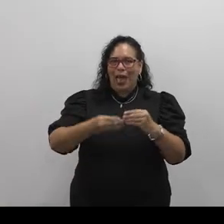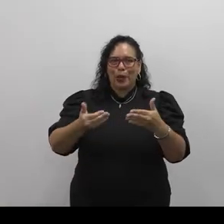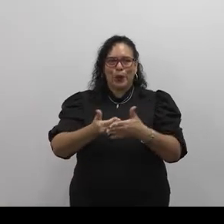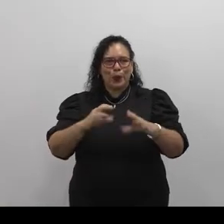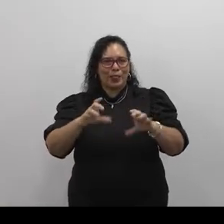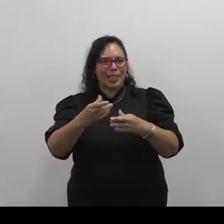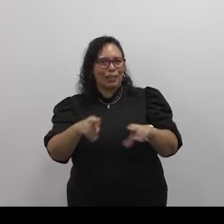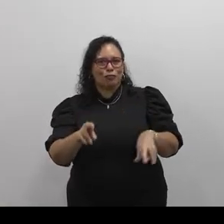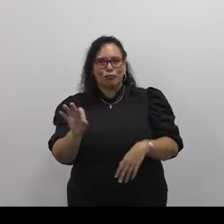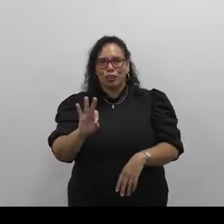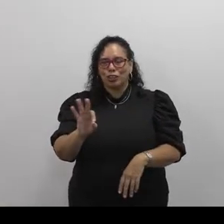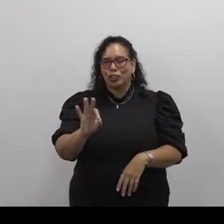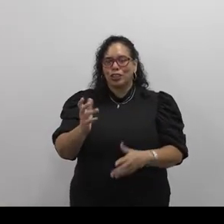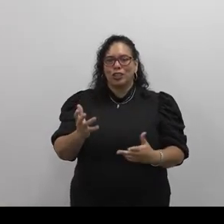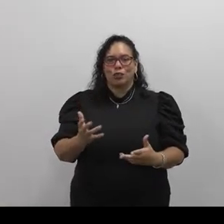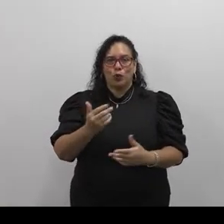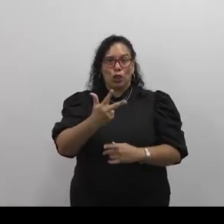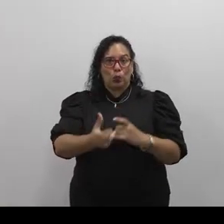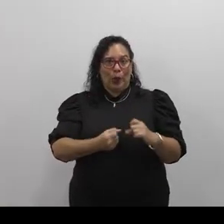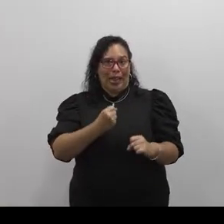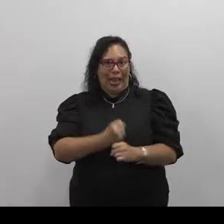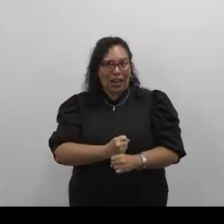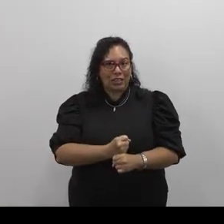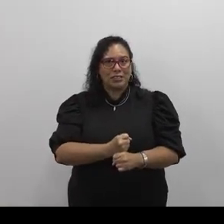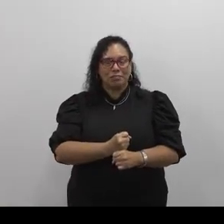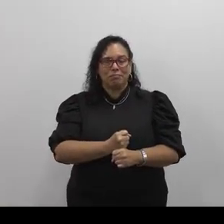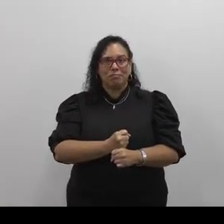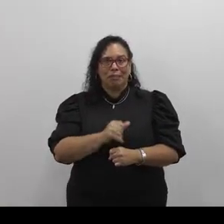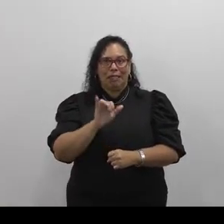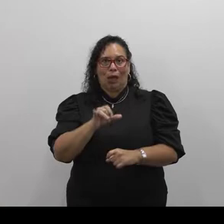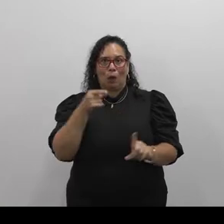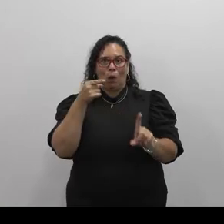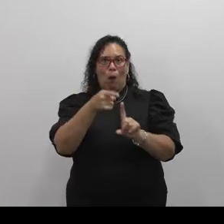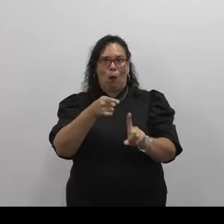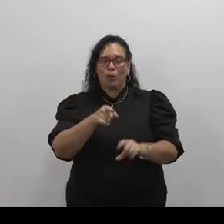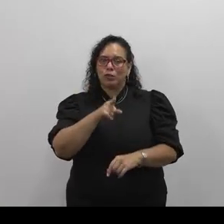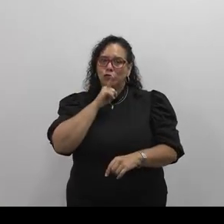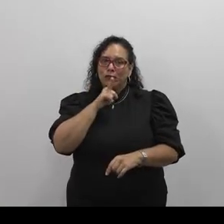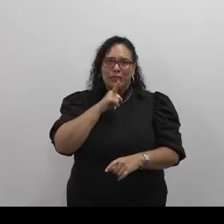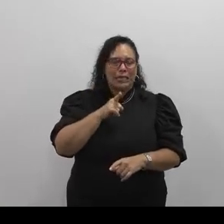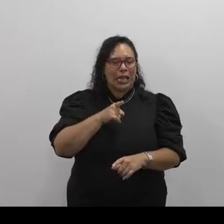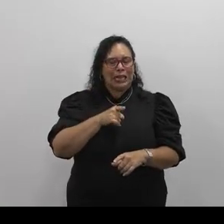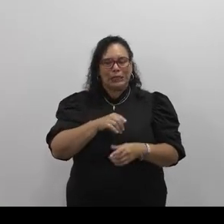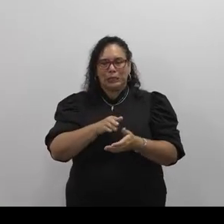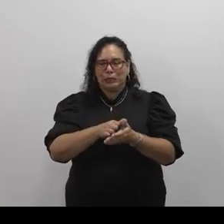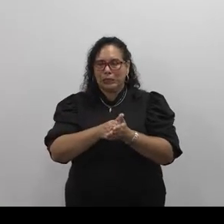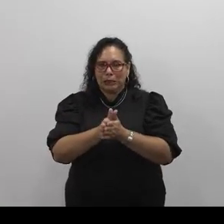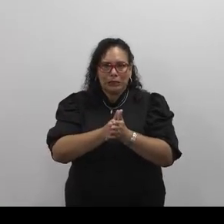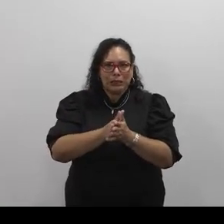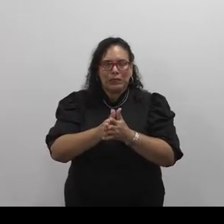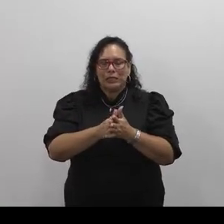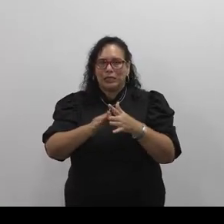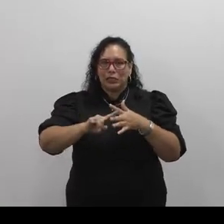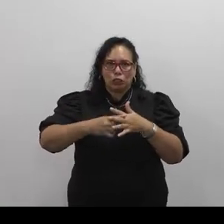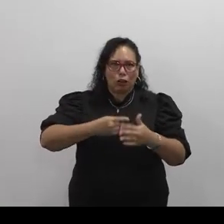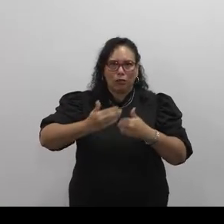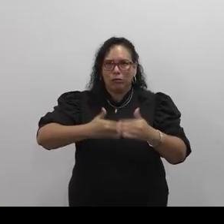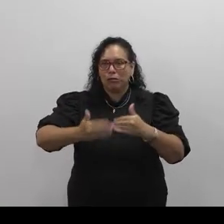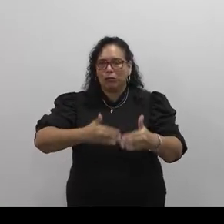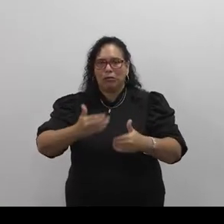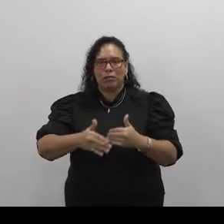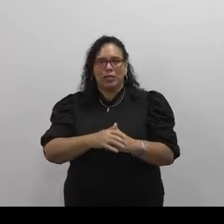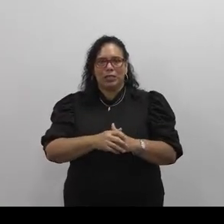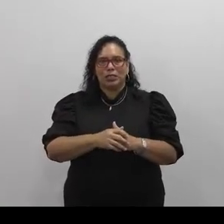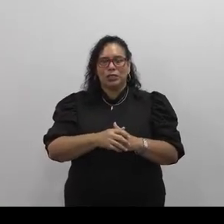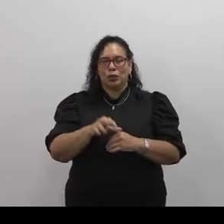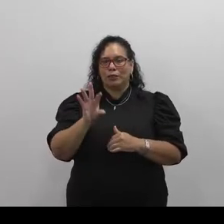every classroom in the district within that three-year stretch we set forth to do, we really had to get going on that effort. So we, in essence, pulled it out of the